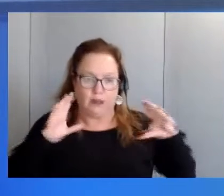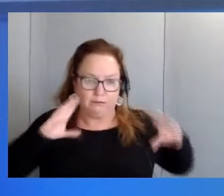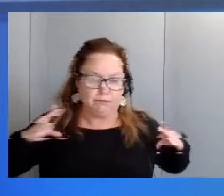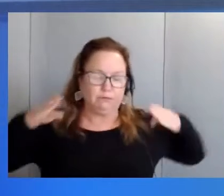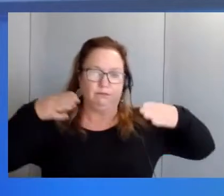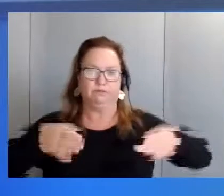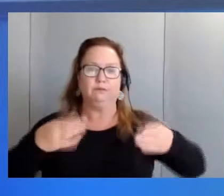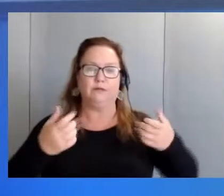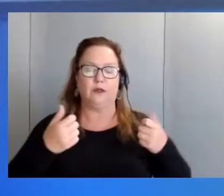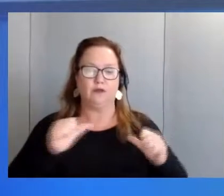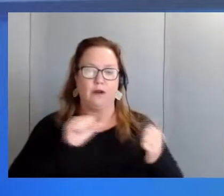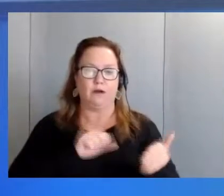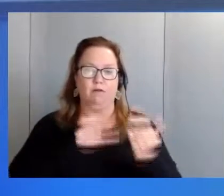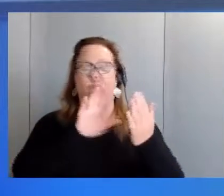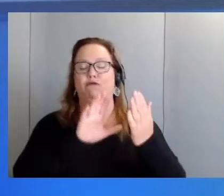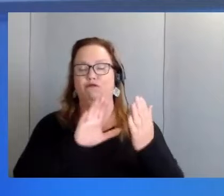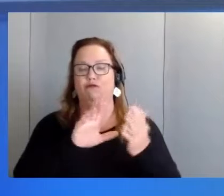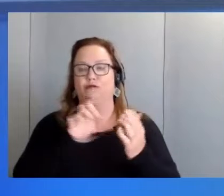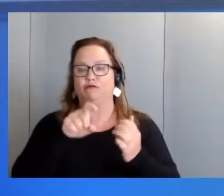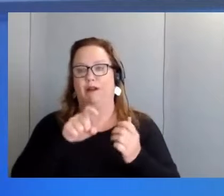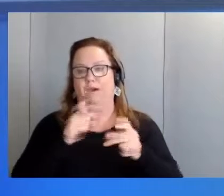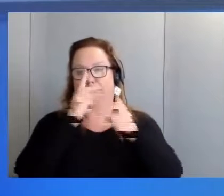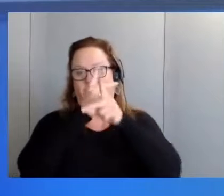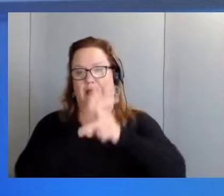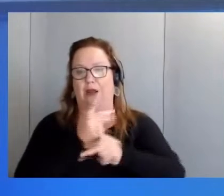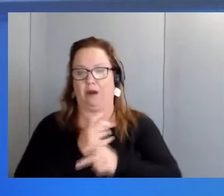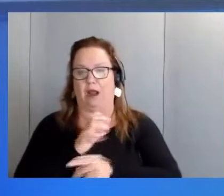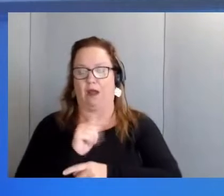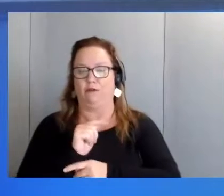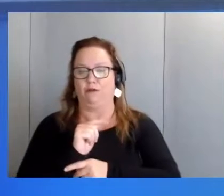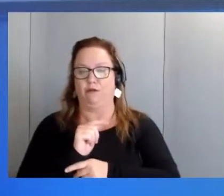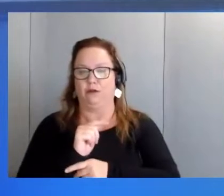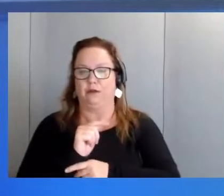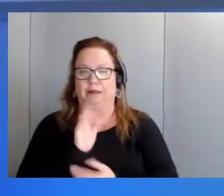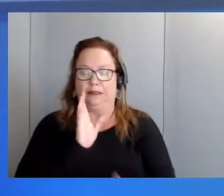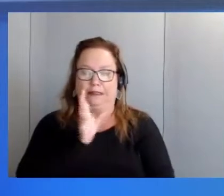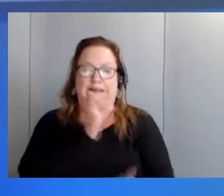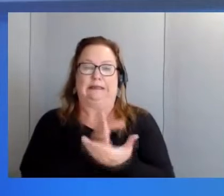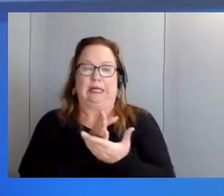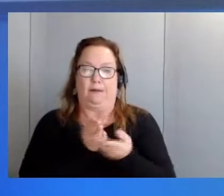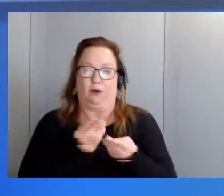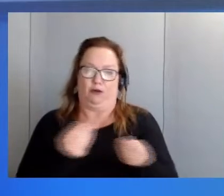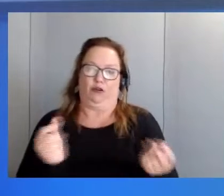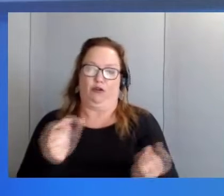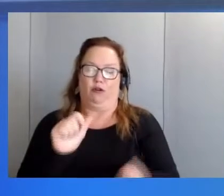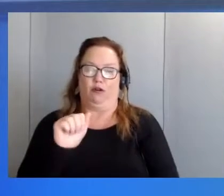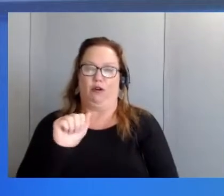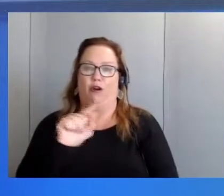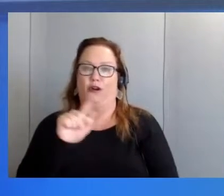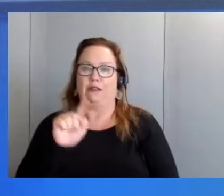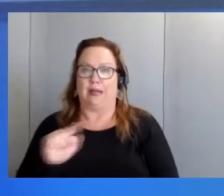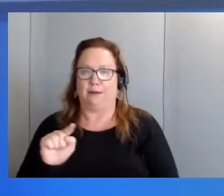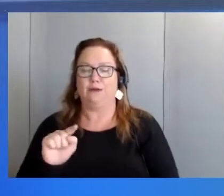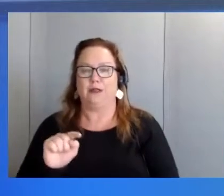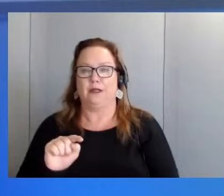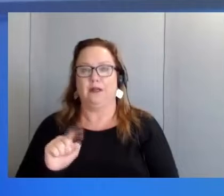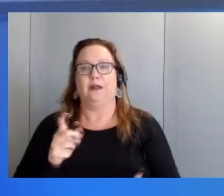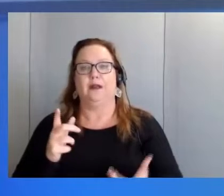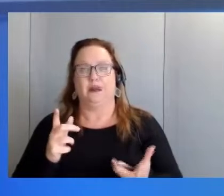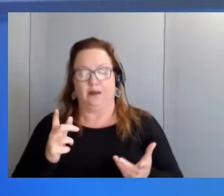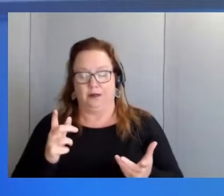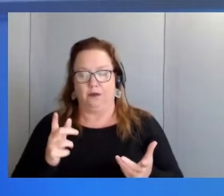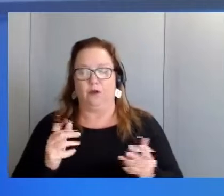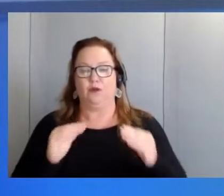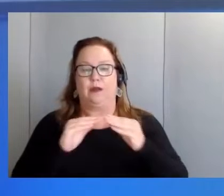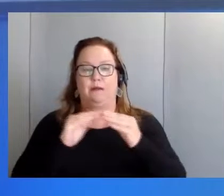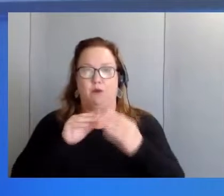kind of approach it's going to take to stop or cure Alzheimer's disease, and we're now doing it. The field has more